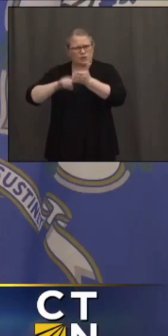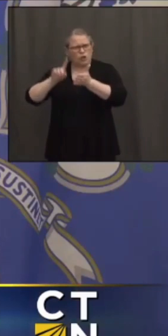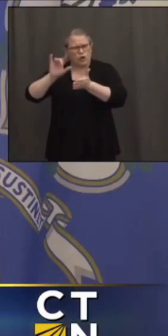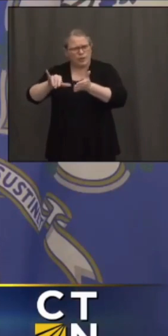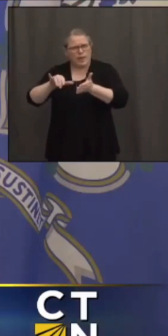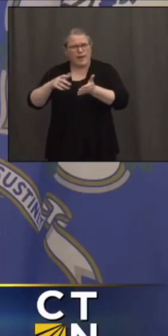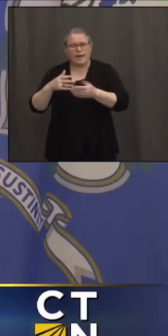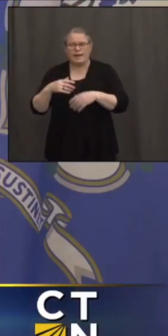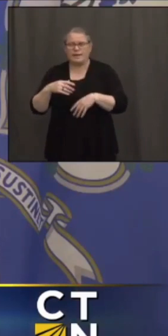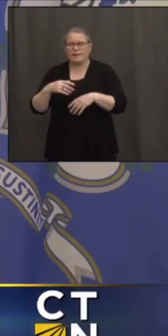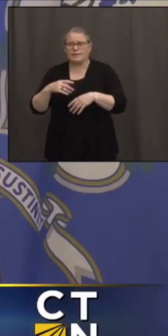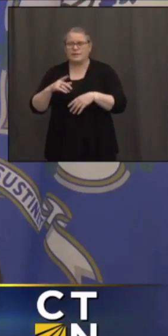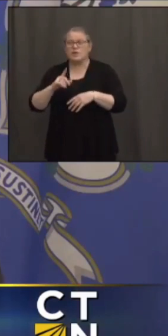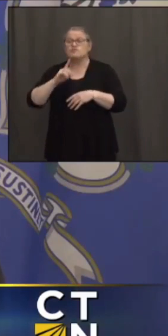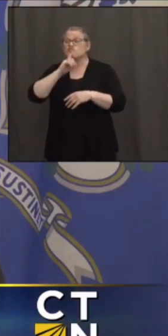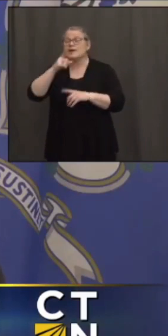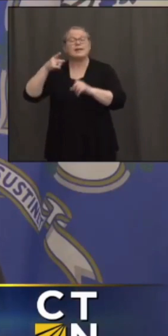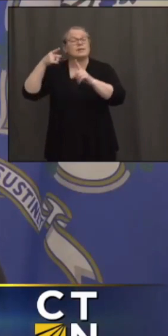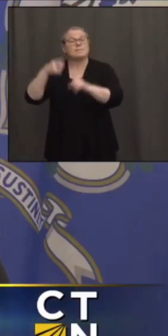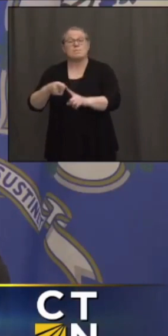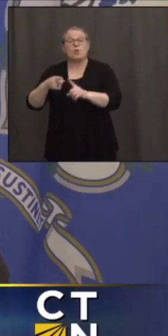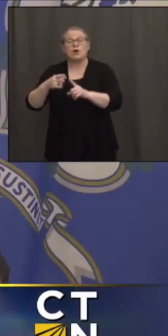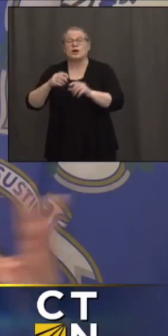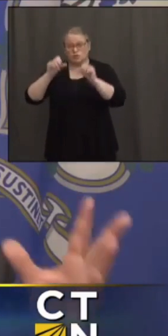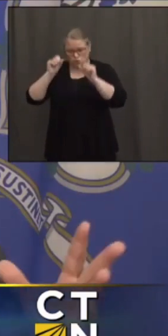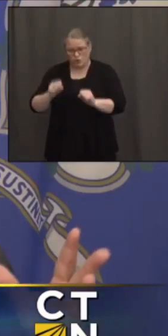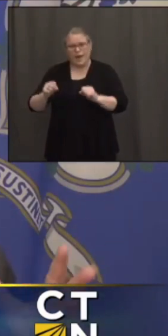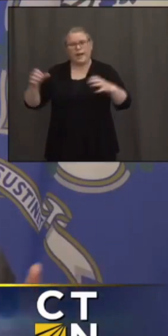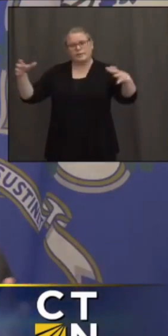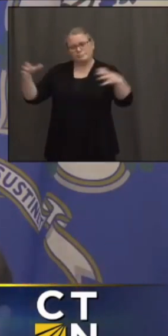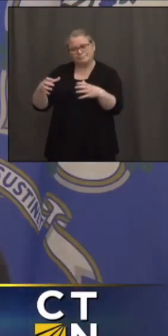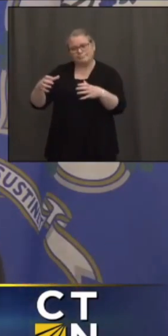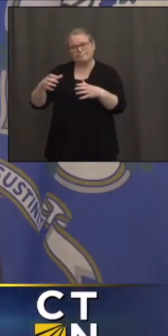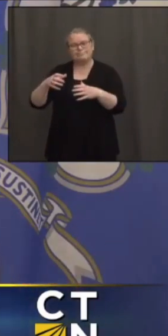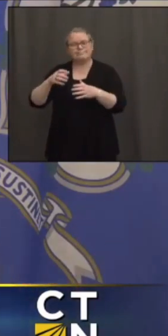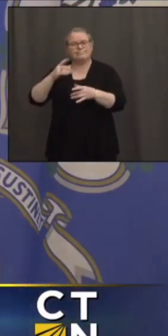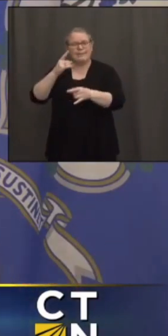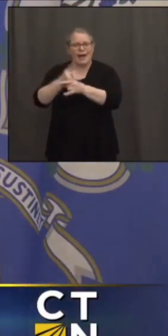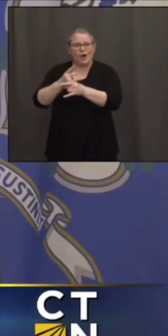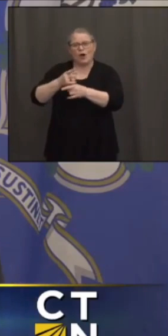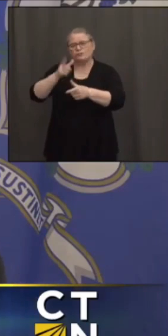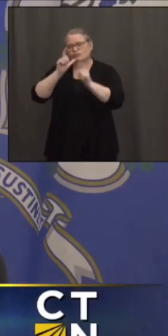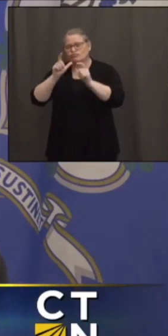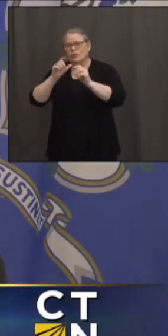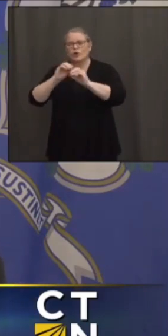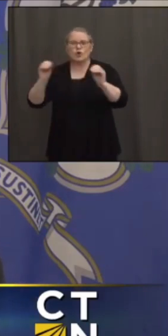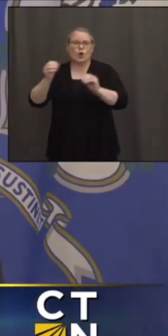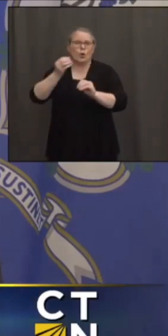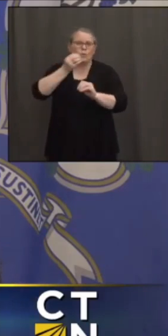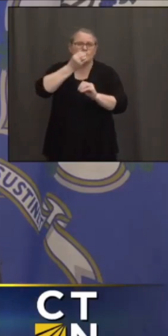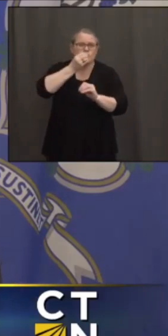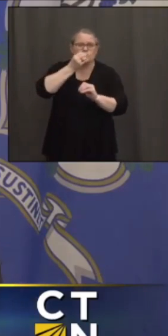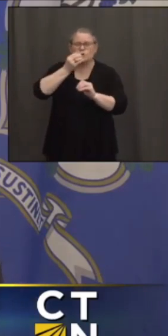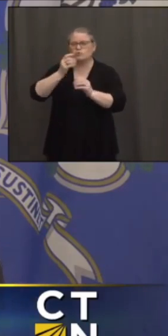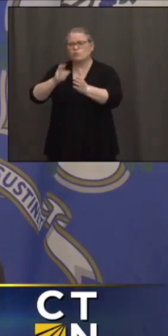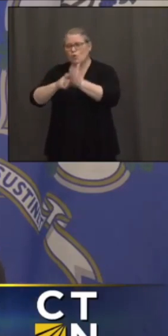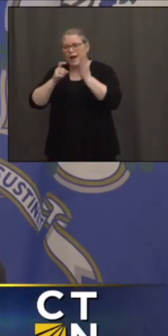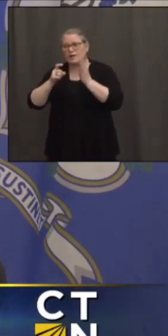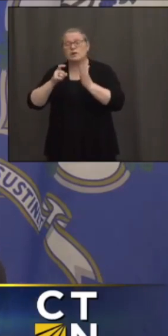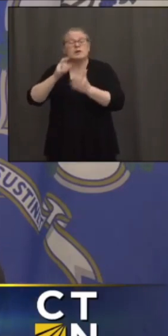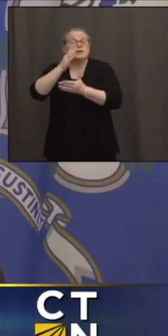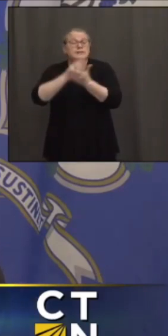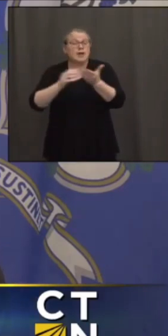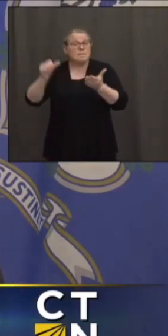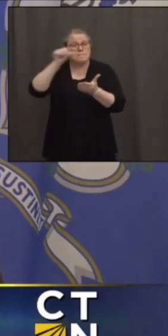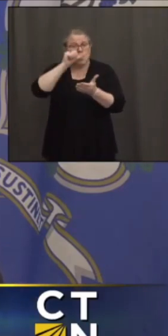to have a drink without having a meal or having a food. That's what we've relaxed. So some bars started serving food. So it's not simply